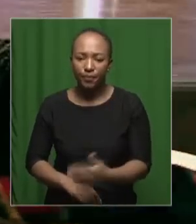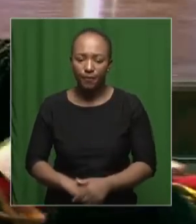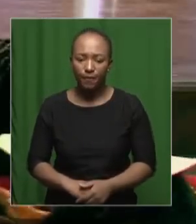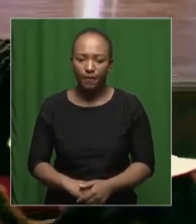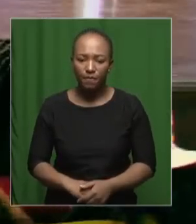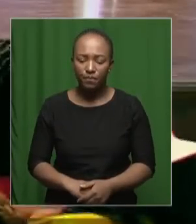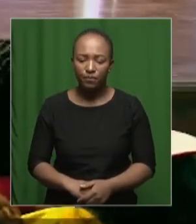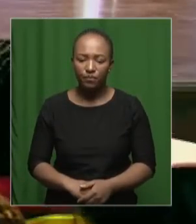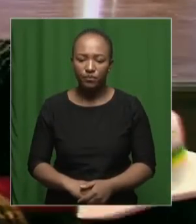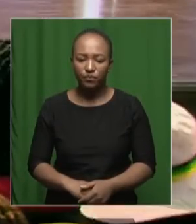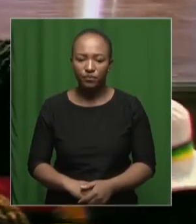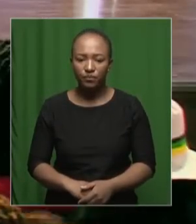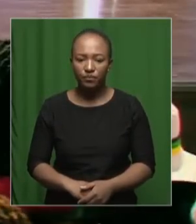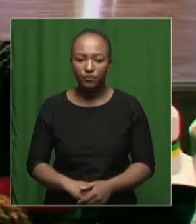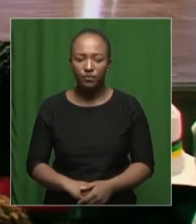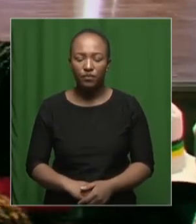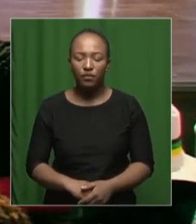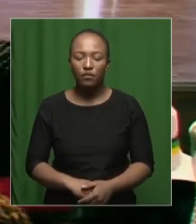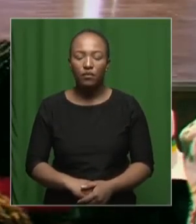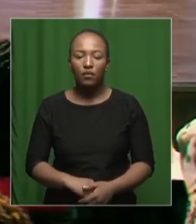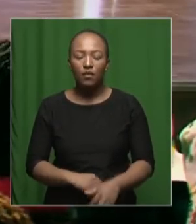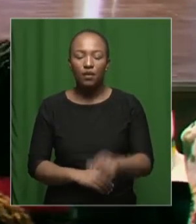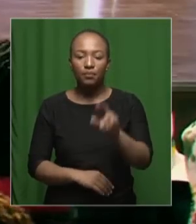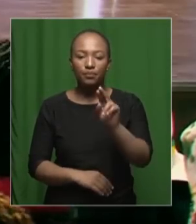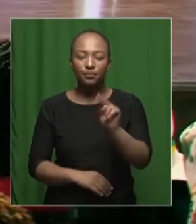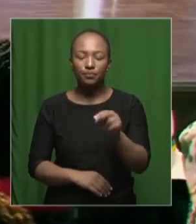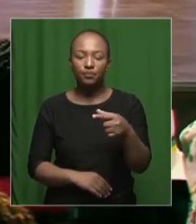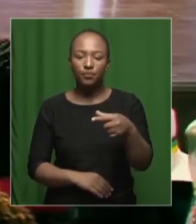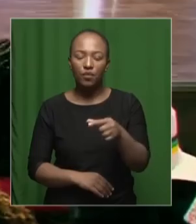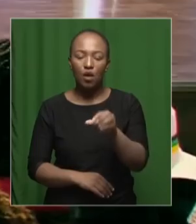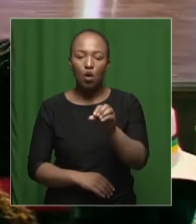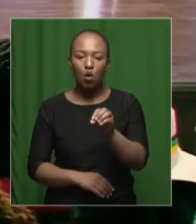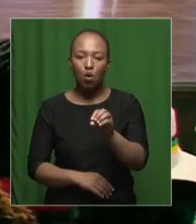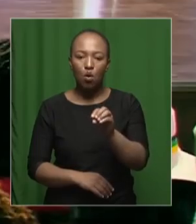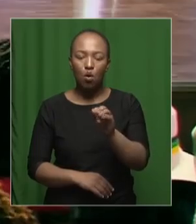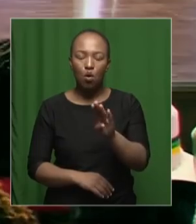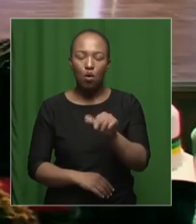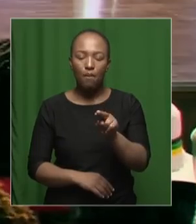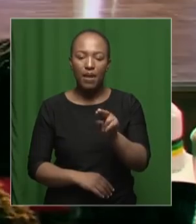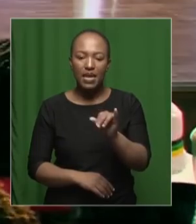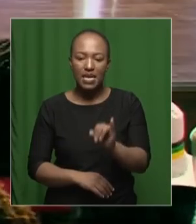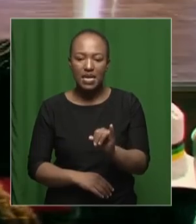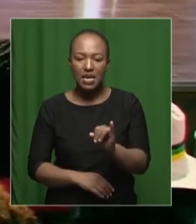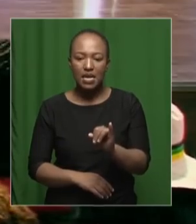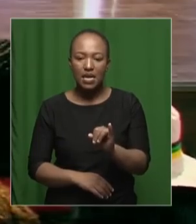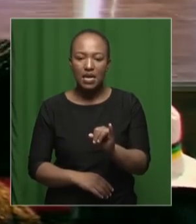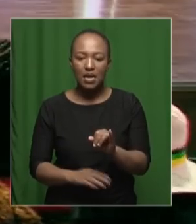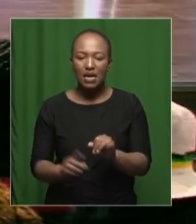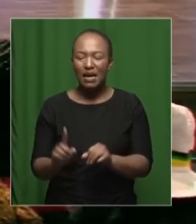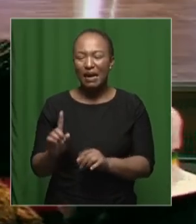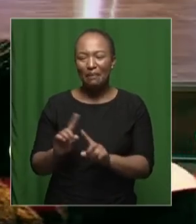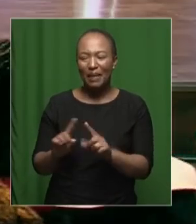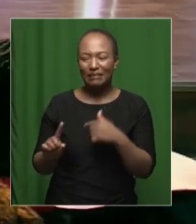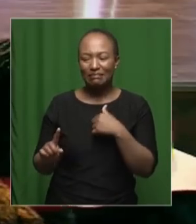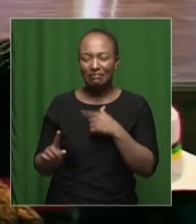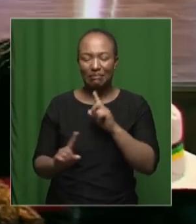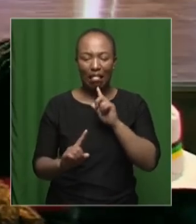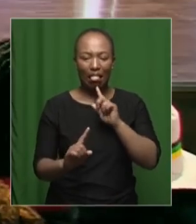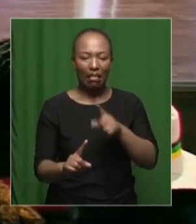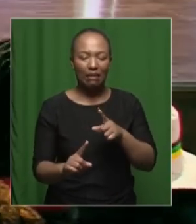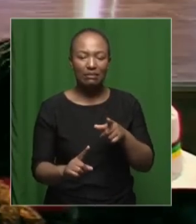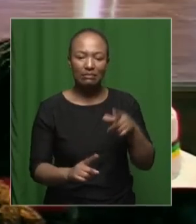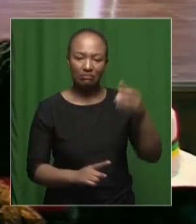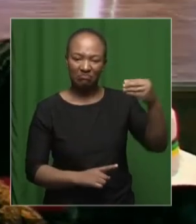Let's go to Mr. Ngobeni and come back. Okay. Yeah, no, I was going to respond. I'm not going to respond to Dr. Motsoaledi. He's an